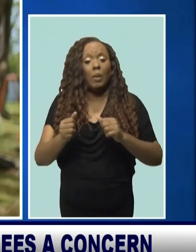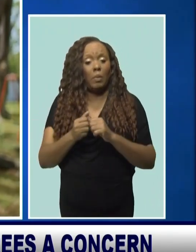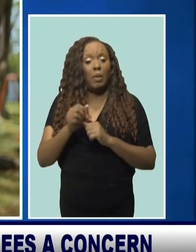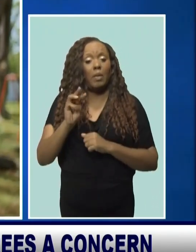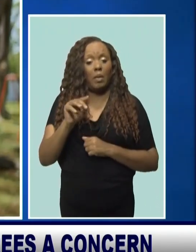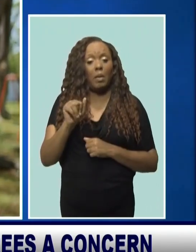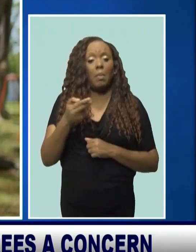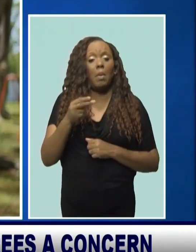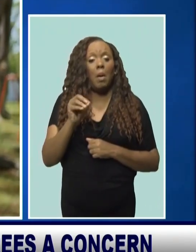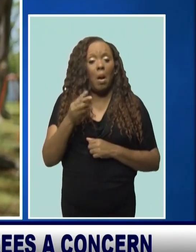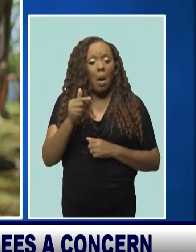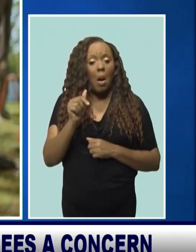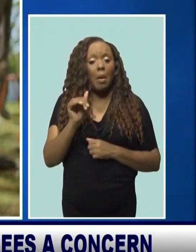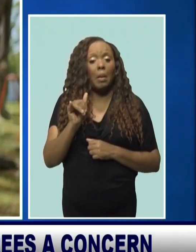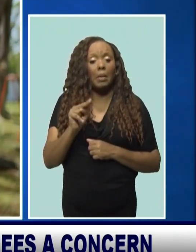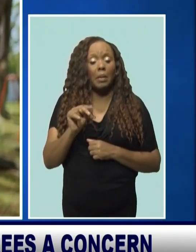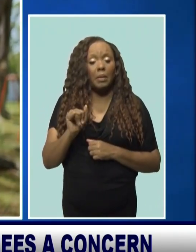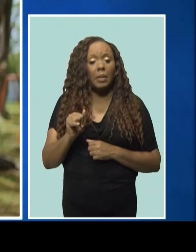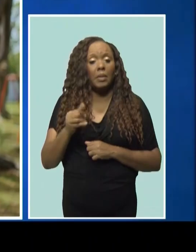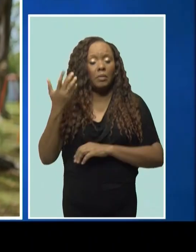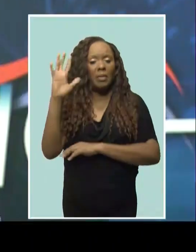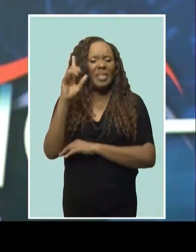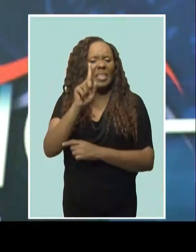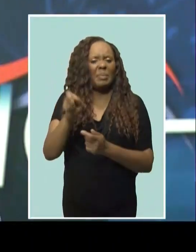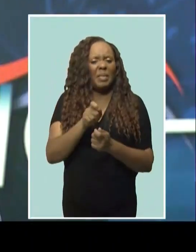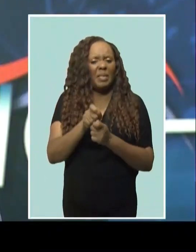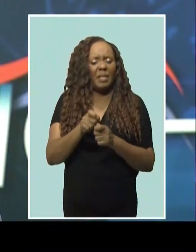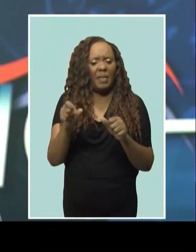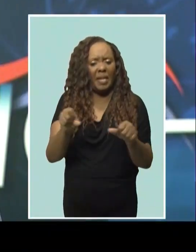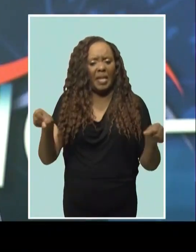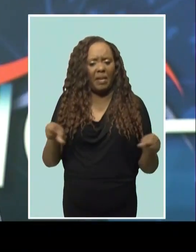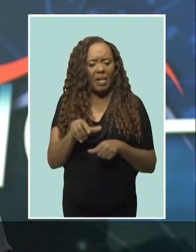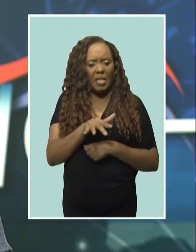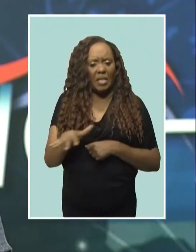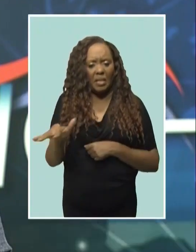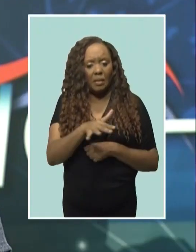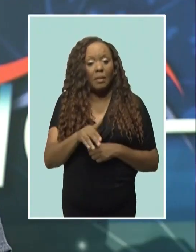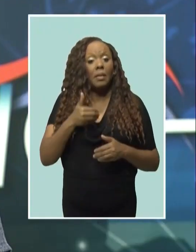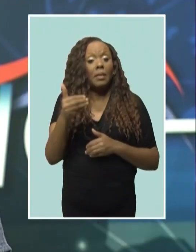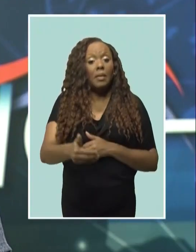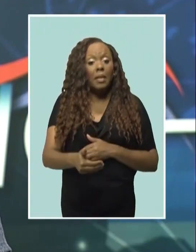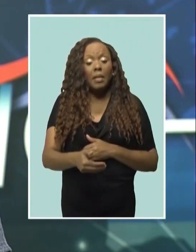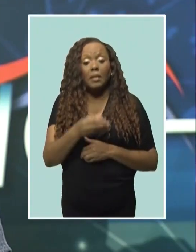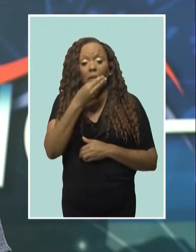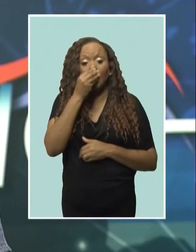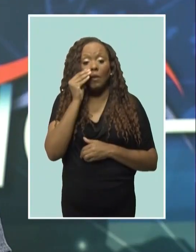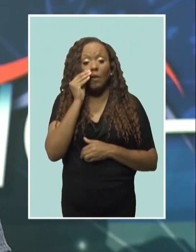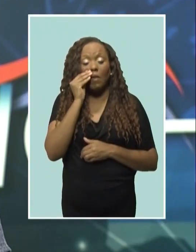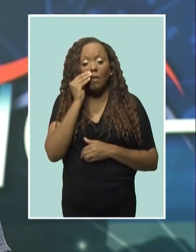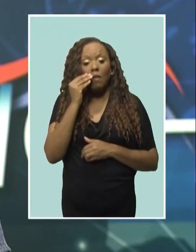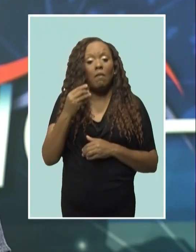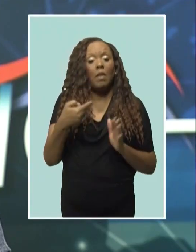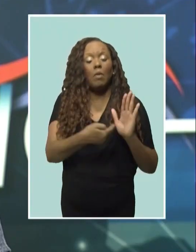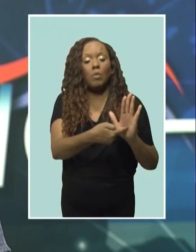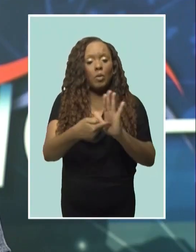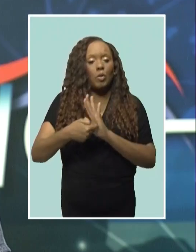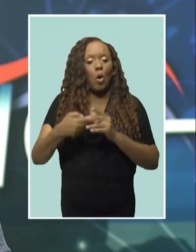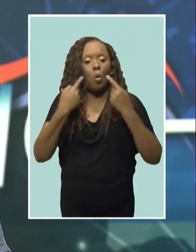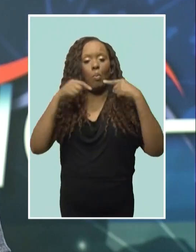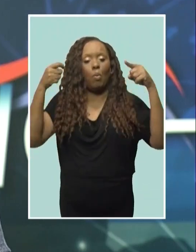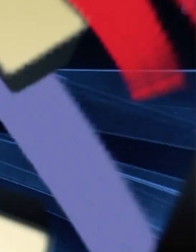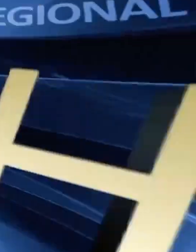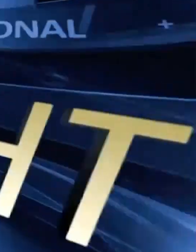mahoganies in specified areas. Coming up, Barbados reaped success again at the Chelsea Flower